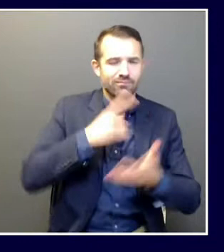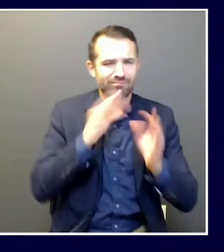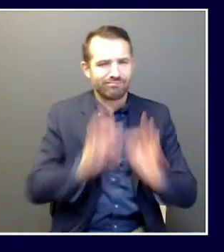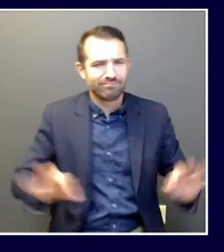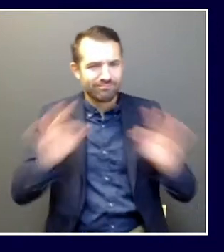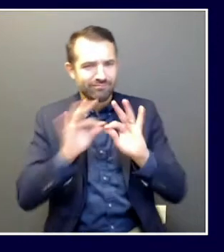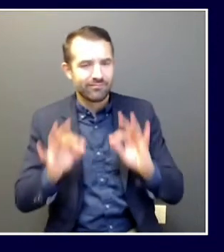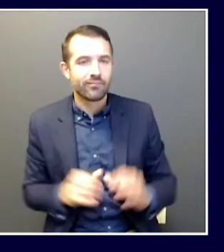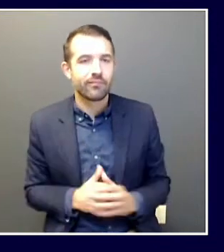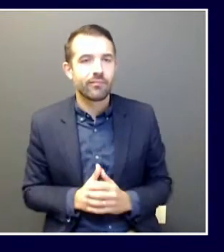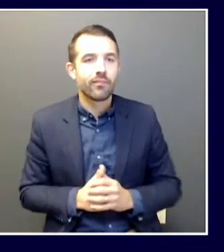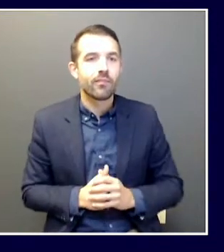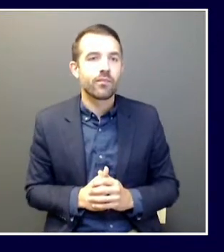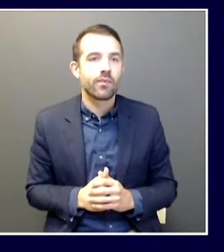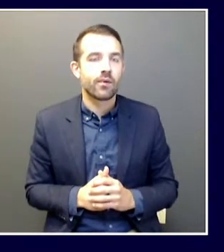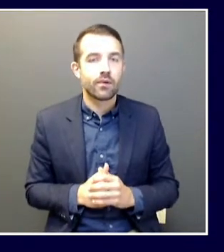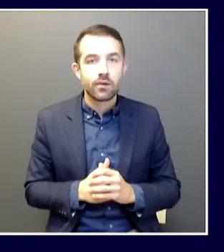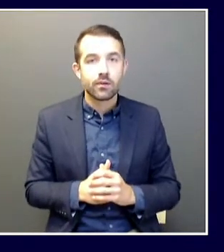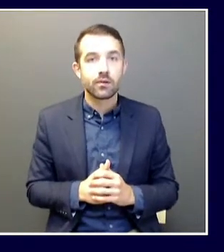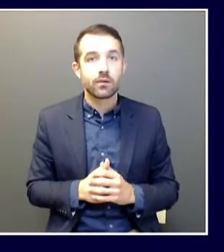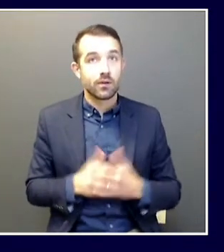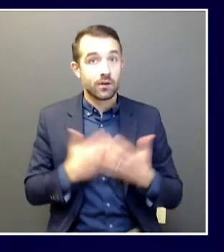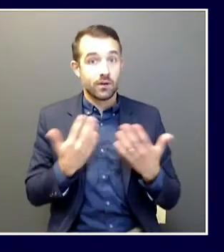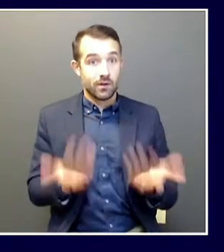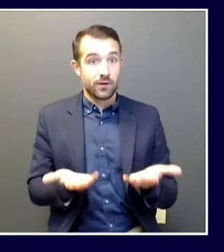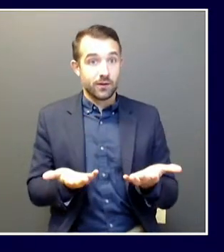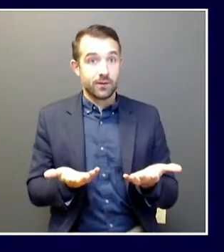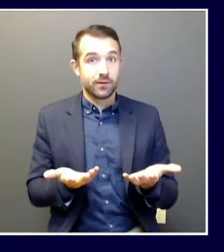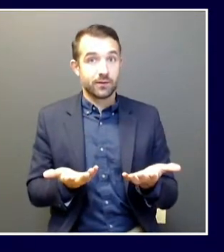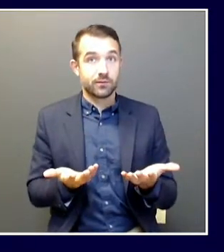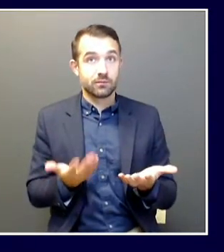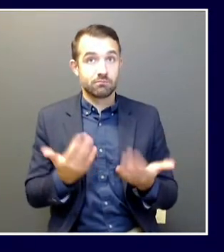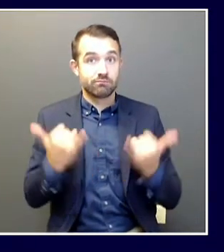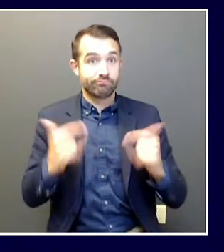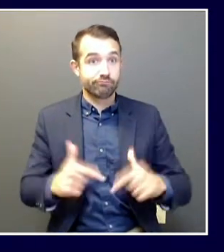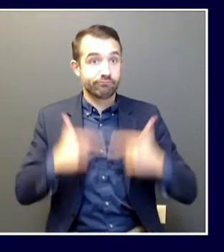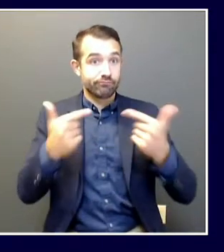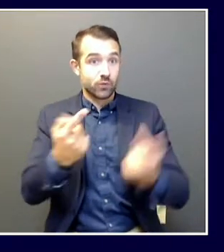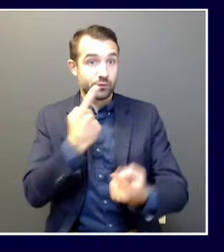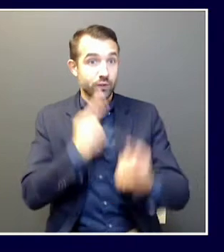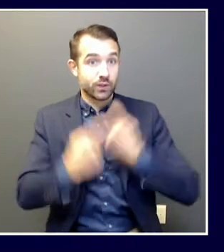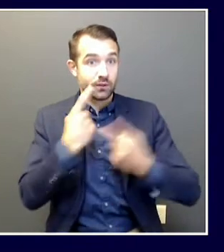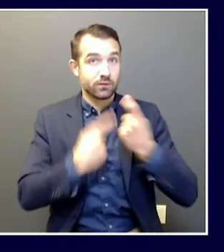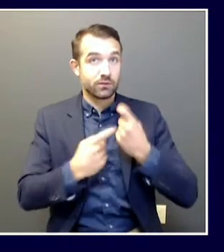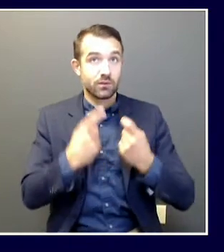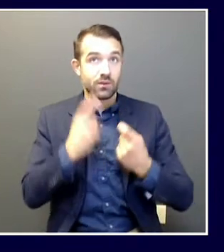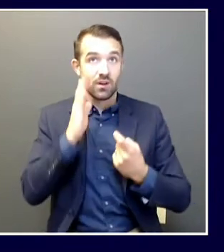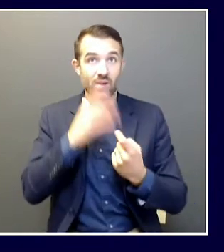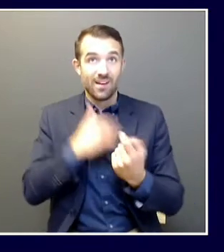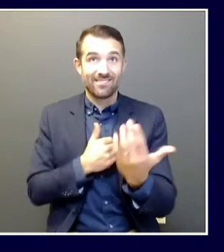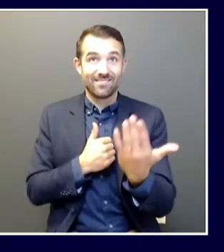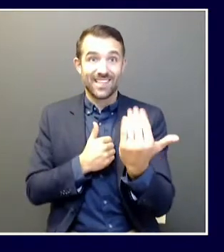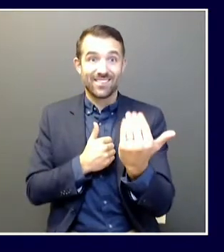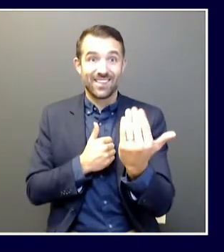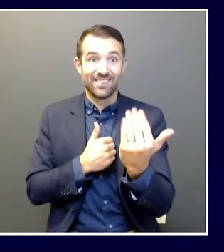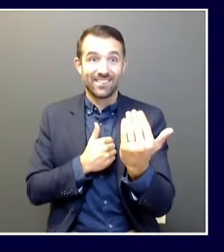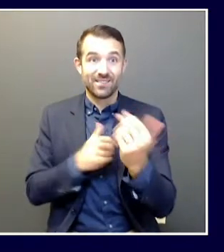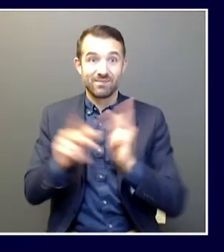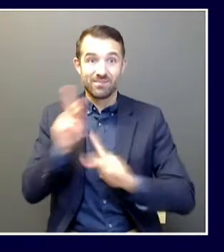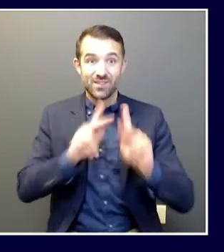Commissioner. For our colleagues in the media, we have 15 members of the media today who are queued up to ask a